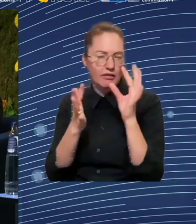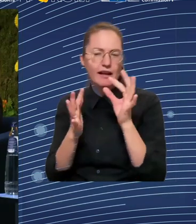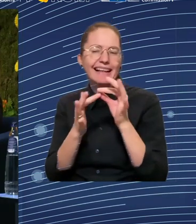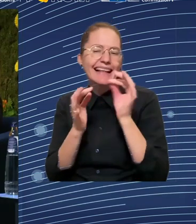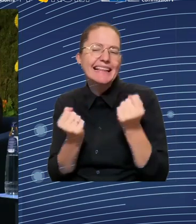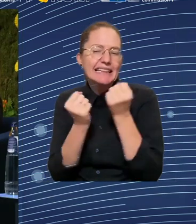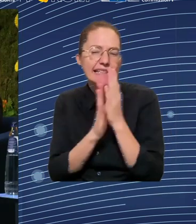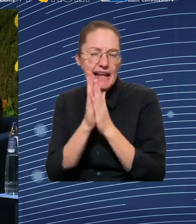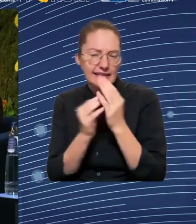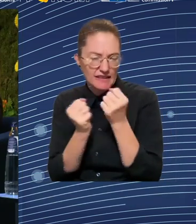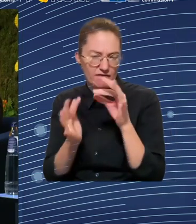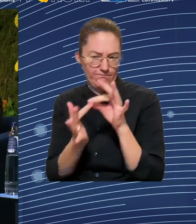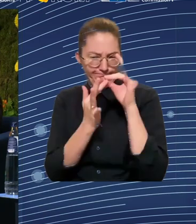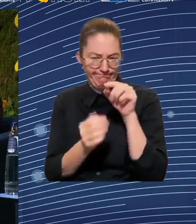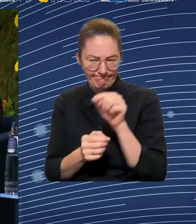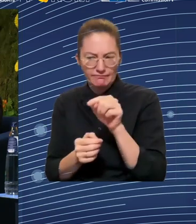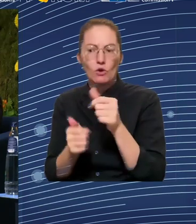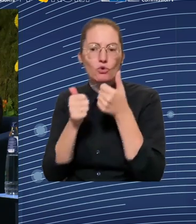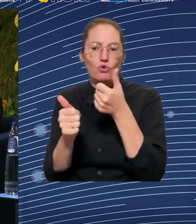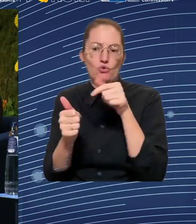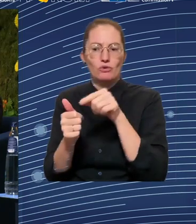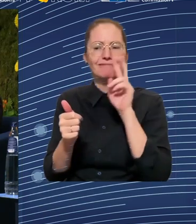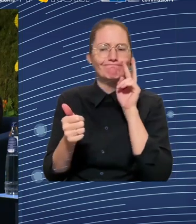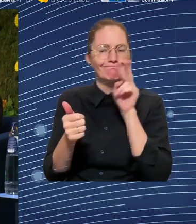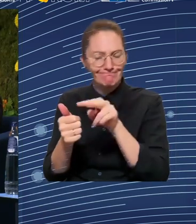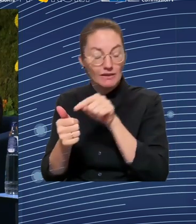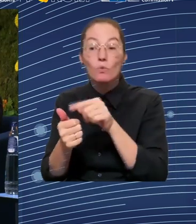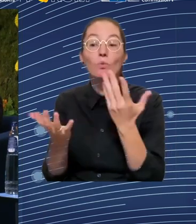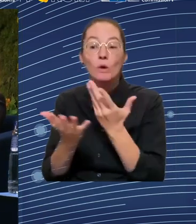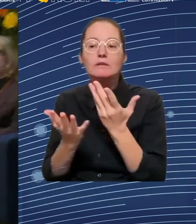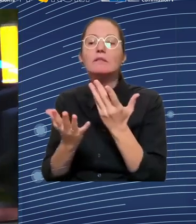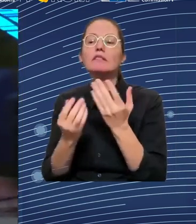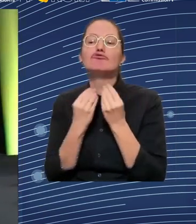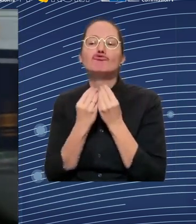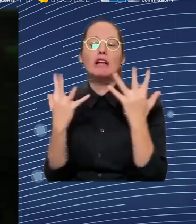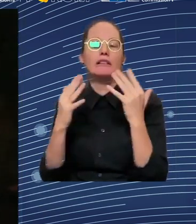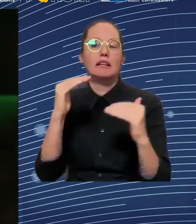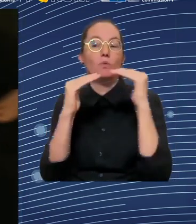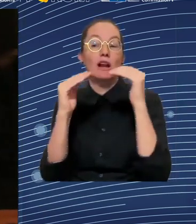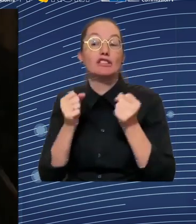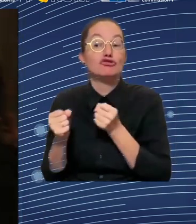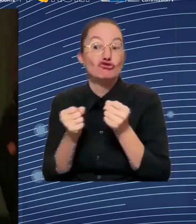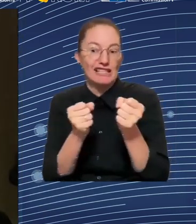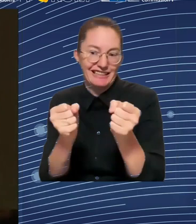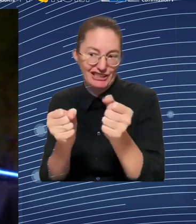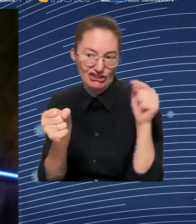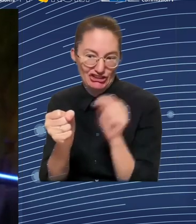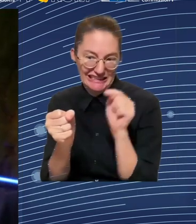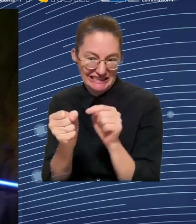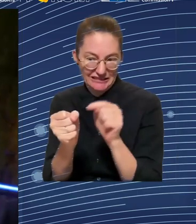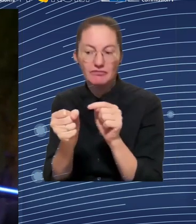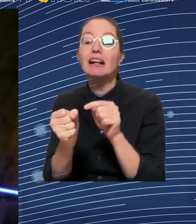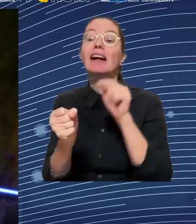To gender? Okay, so please, yeah, take it now, and then we'll take the online question. Thank you very much. Thank you for your insightful